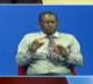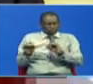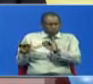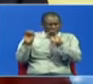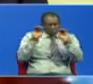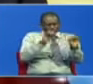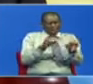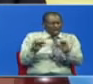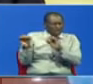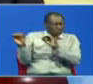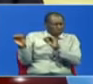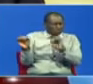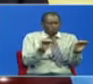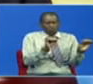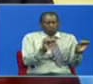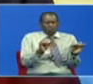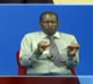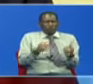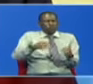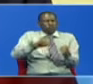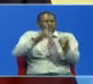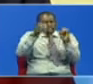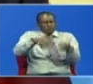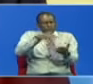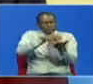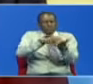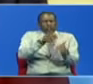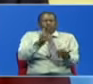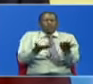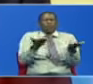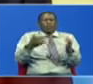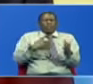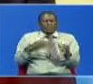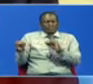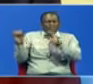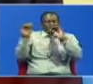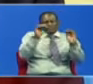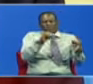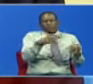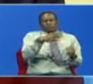to the stations that they have been posted to.